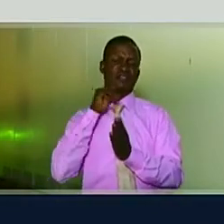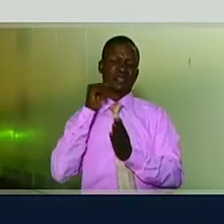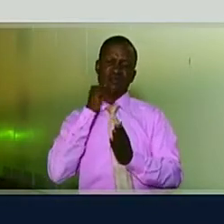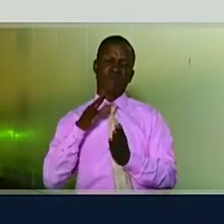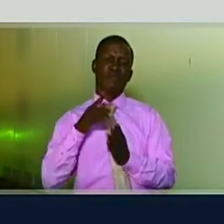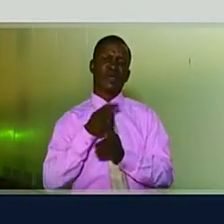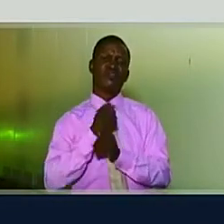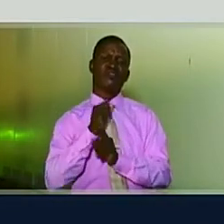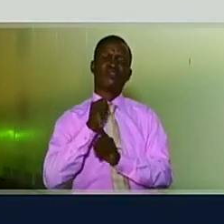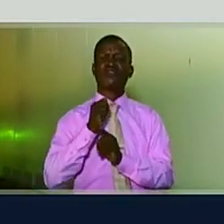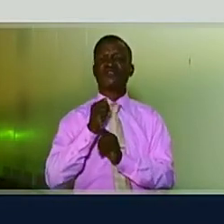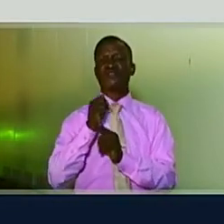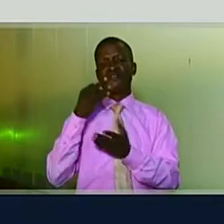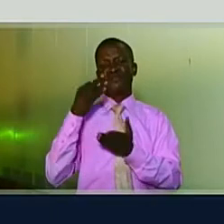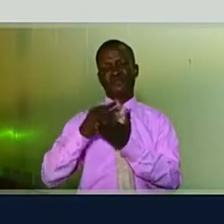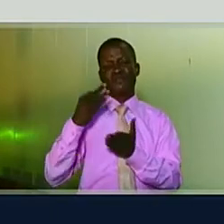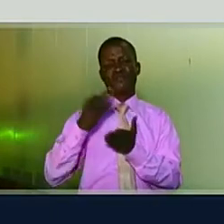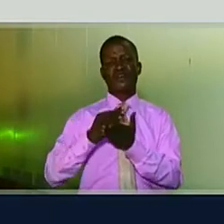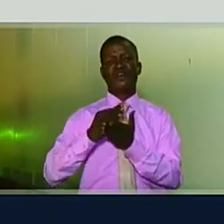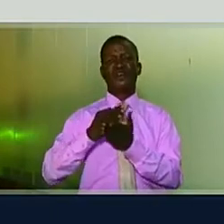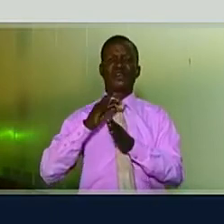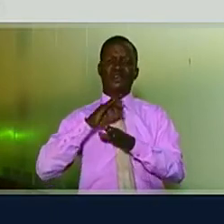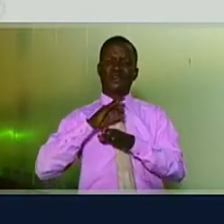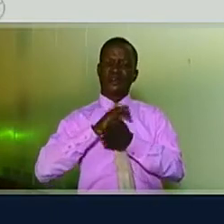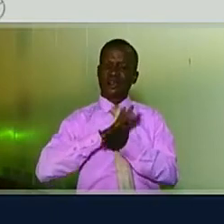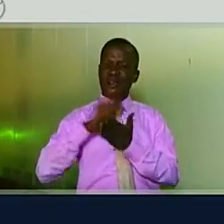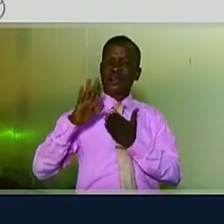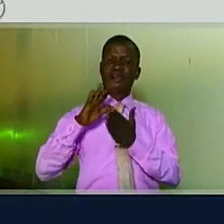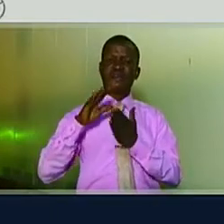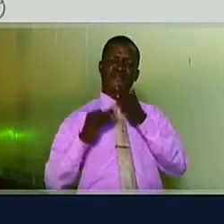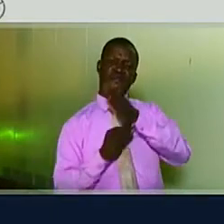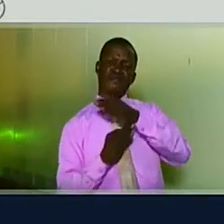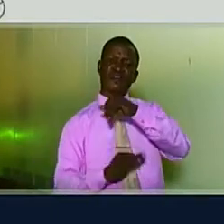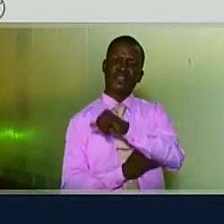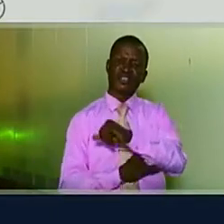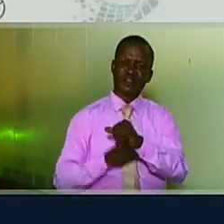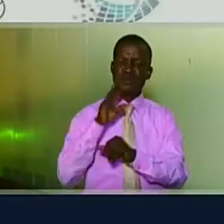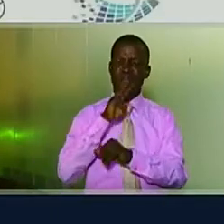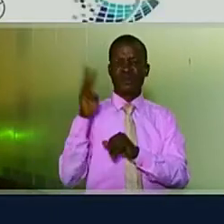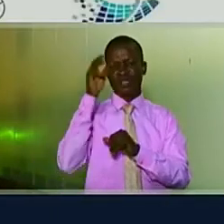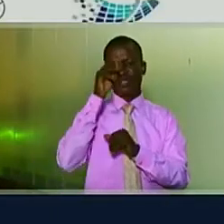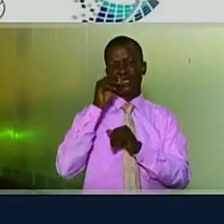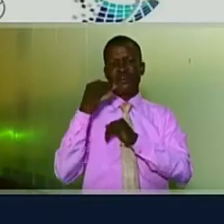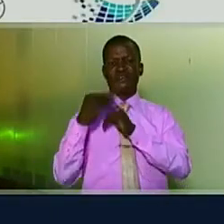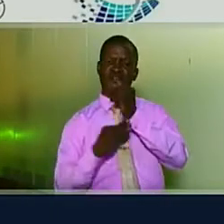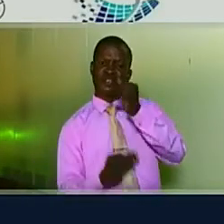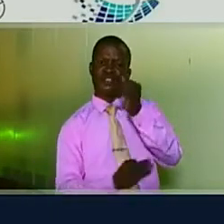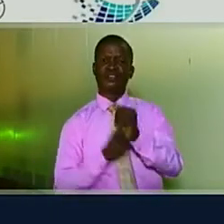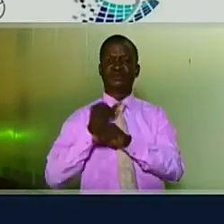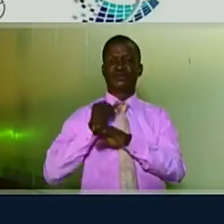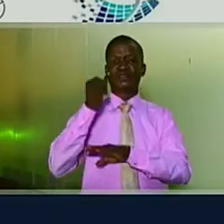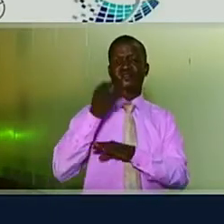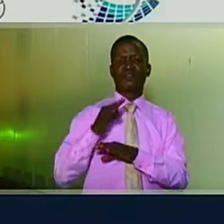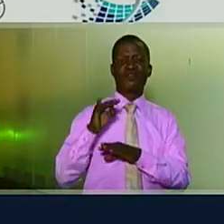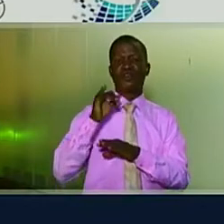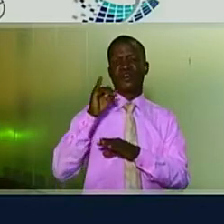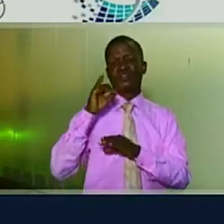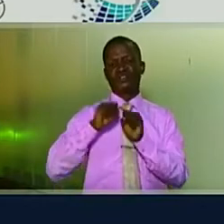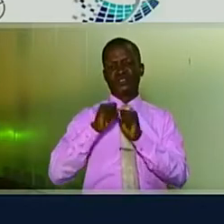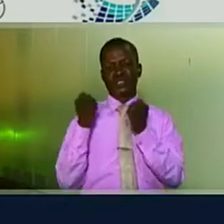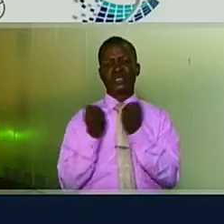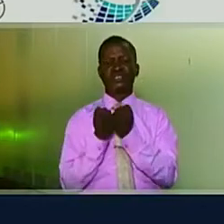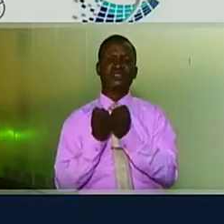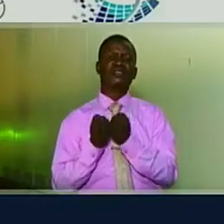Clean Foundation, the Policy and Legal Advocacy Center, the Westminster Foundation, the Institute of Media and Society, the Kuka